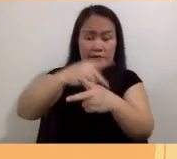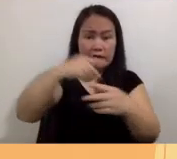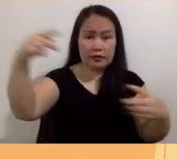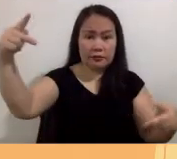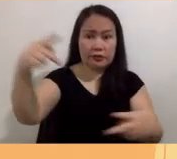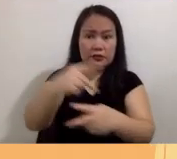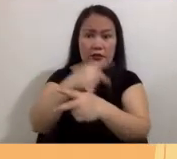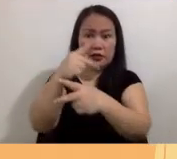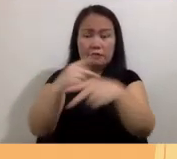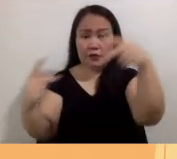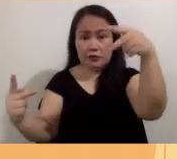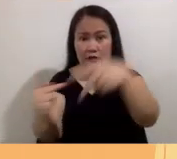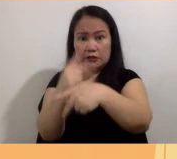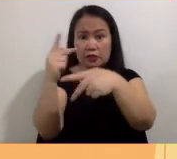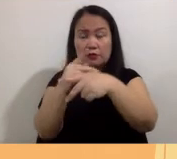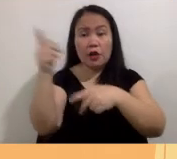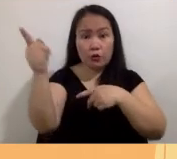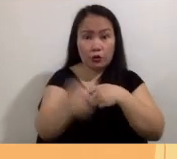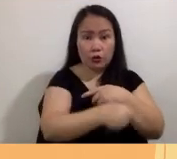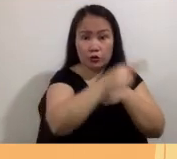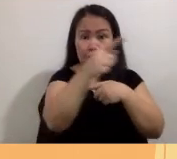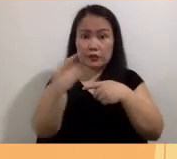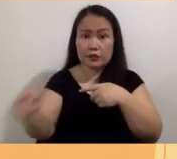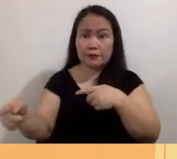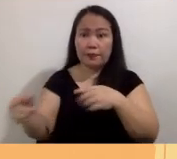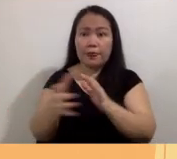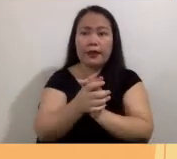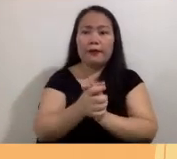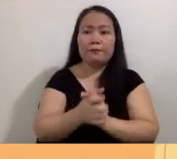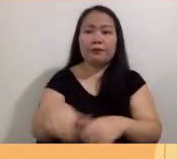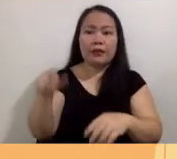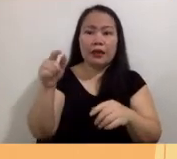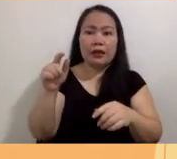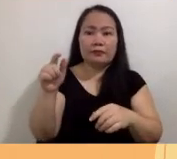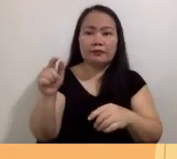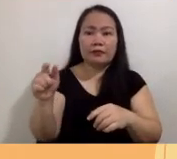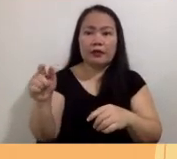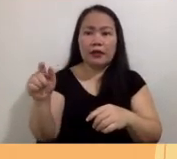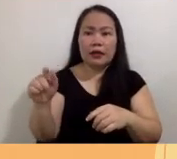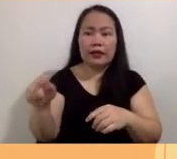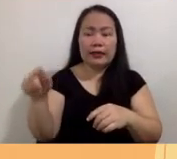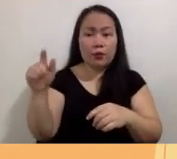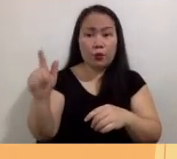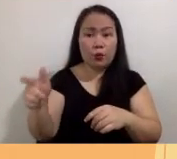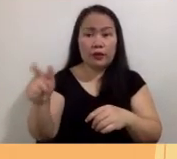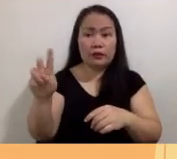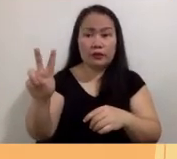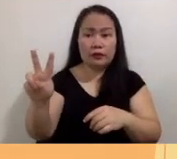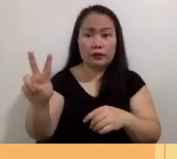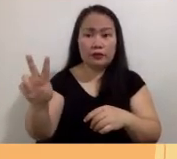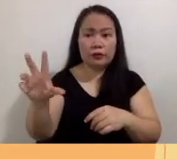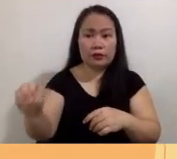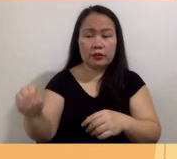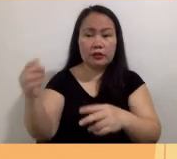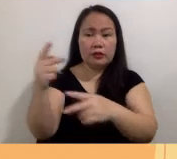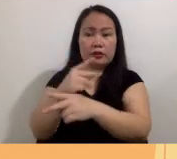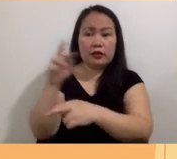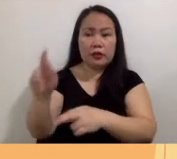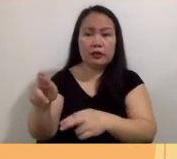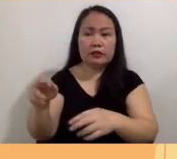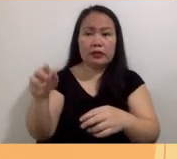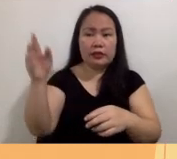10, and then 120 times R, pwede iyon. So, we will have now 120 times the rate is equal